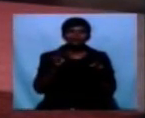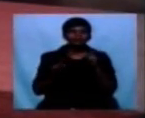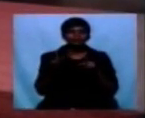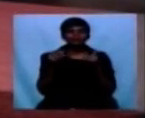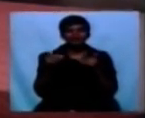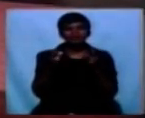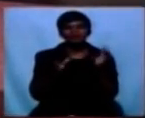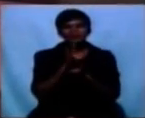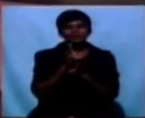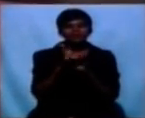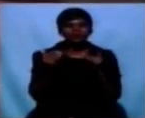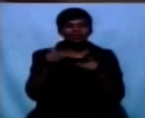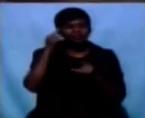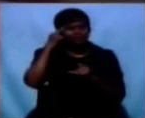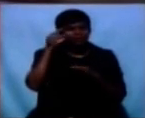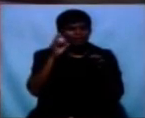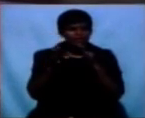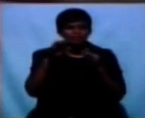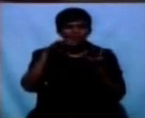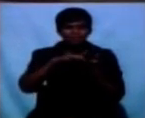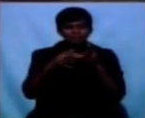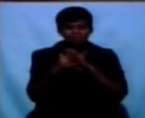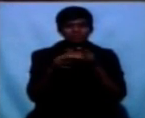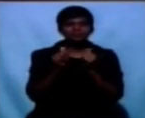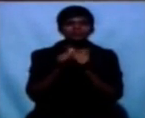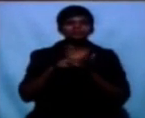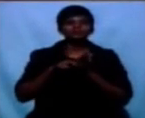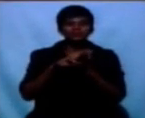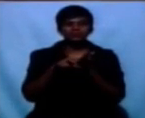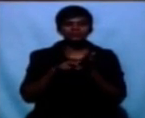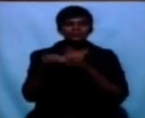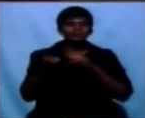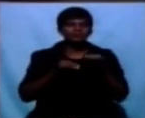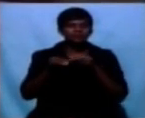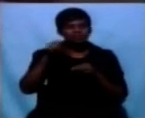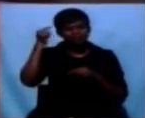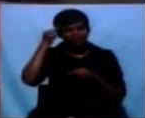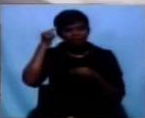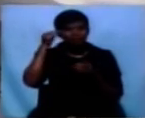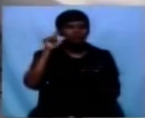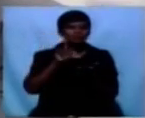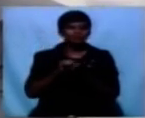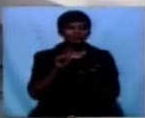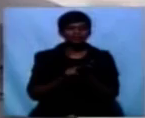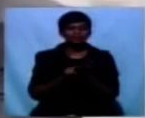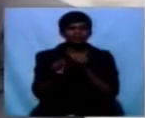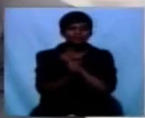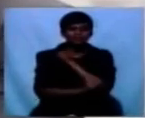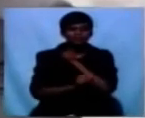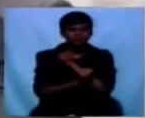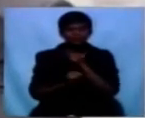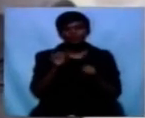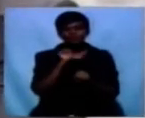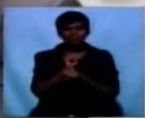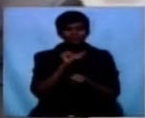to. Now imagine if you had combined it with the transport management, government printing, gazetting, state functioning,